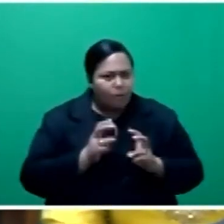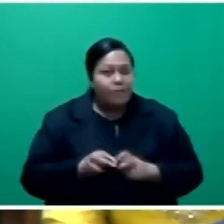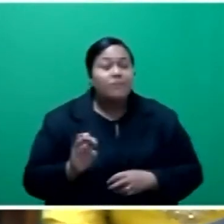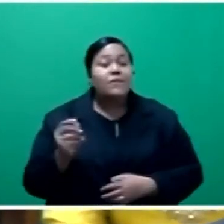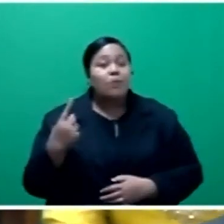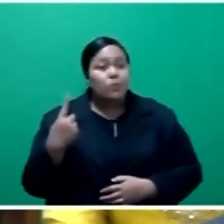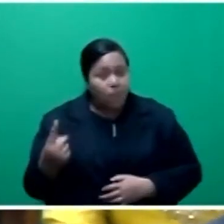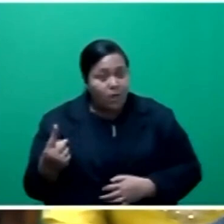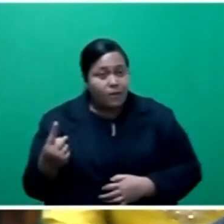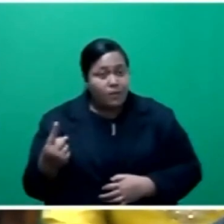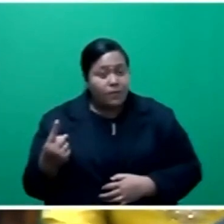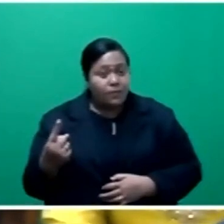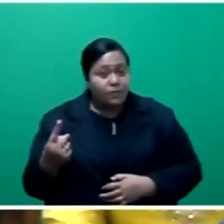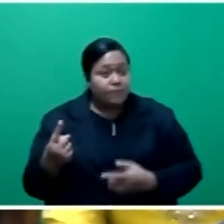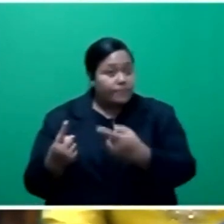somebody who is